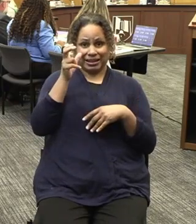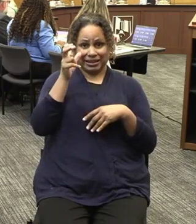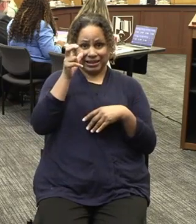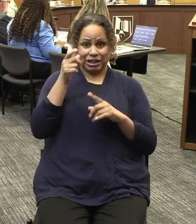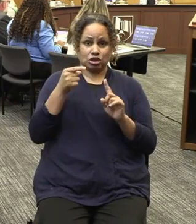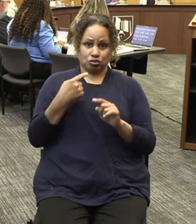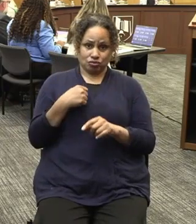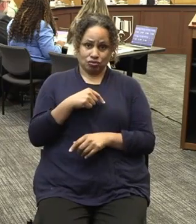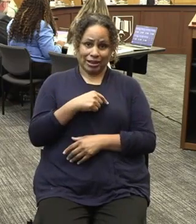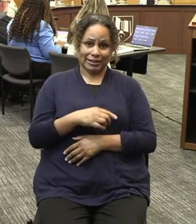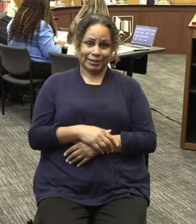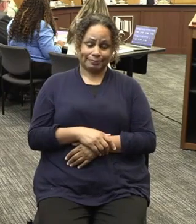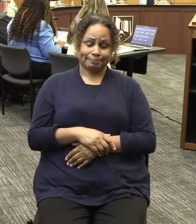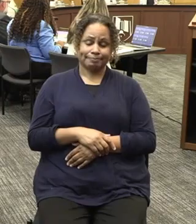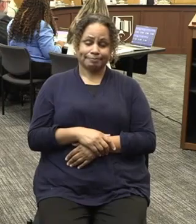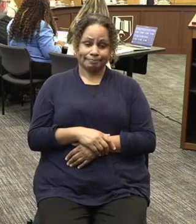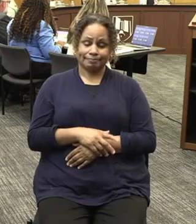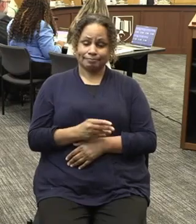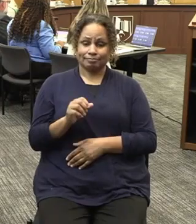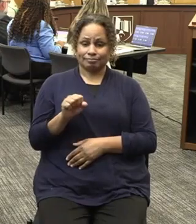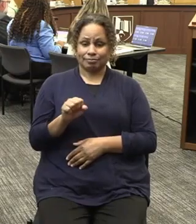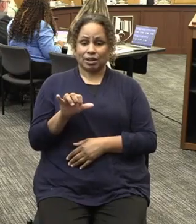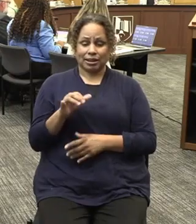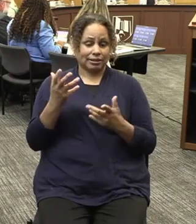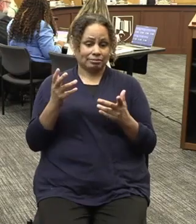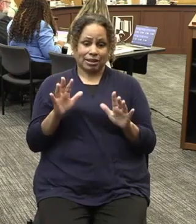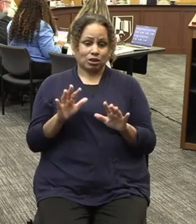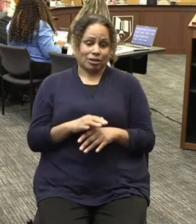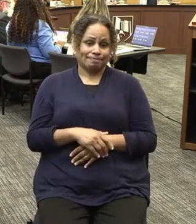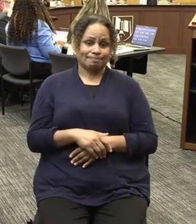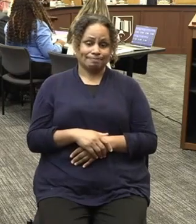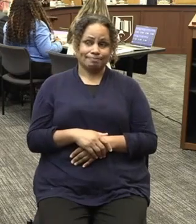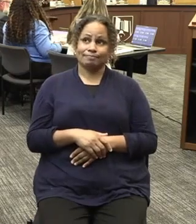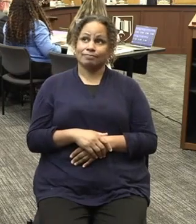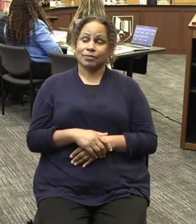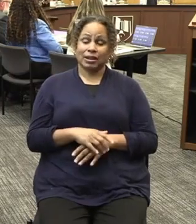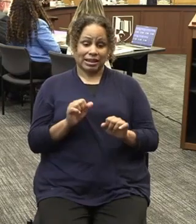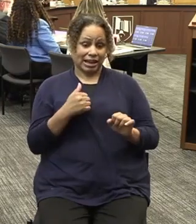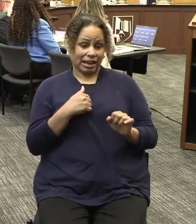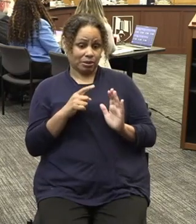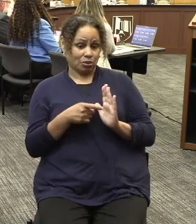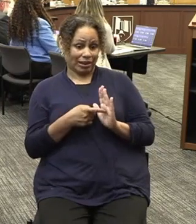And yeah, that's what I got to say. May I be recognized?